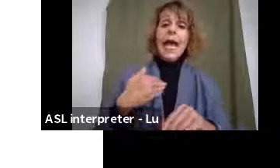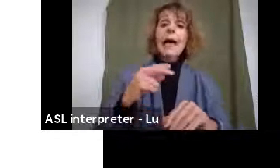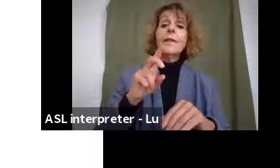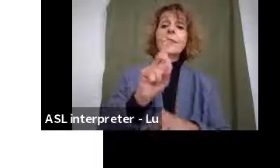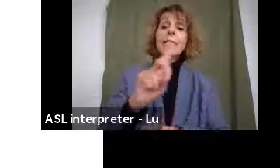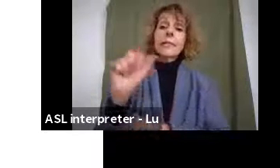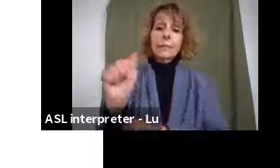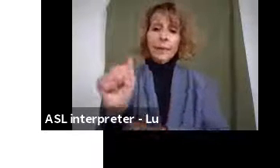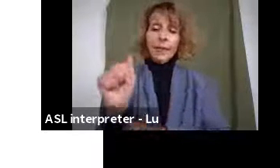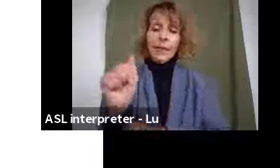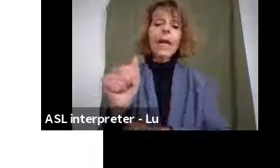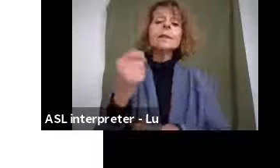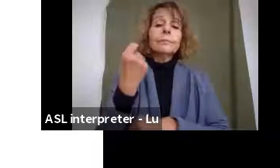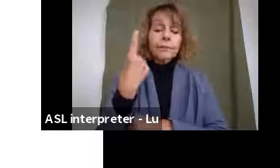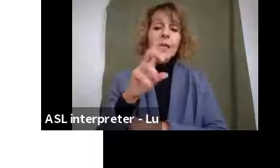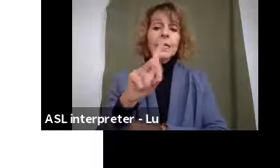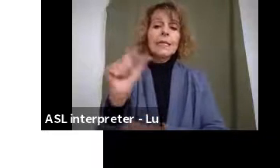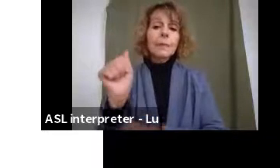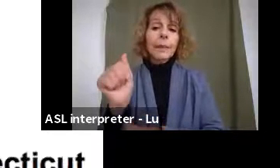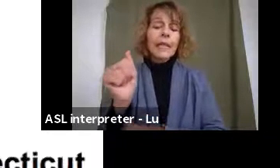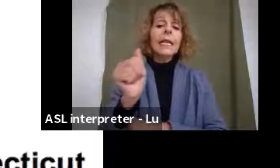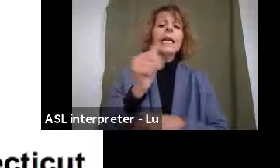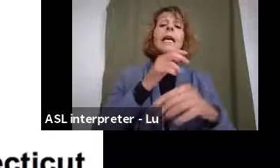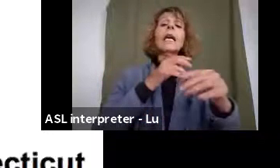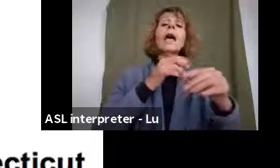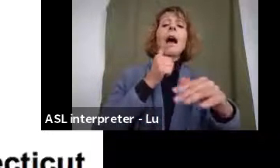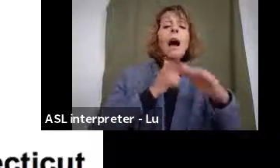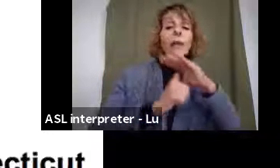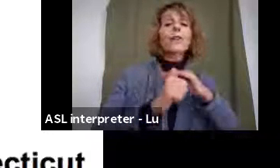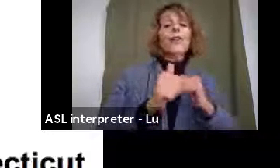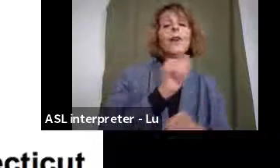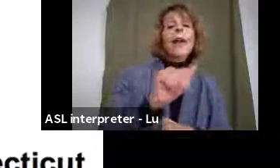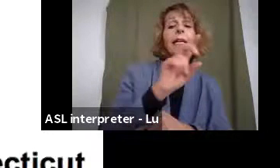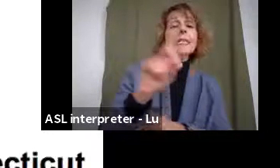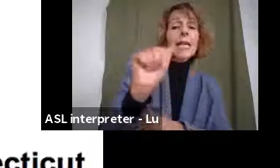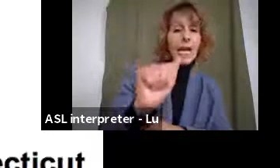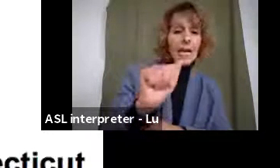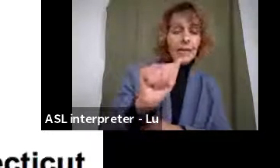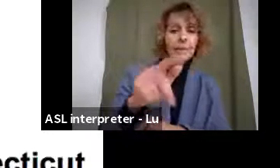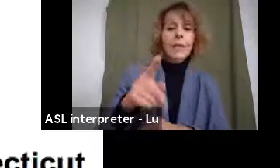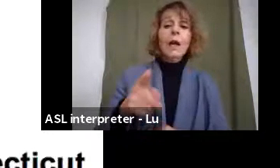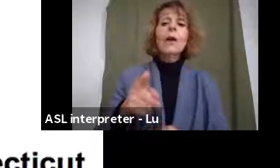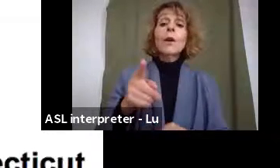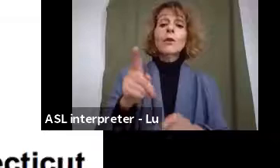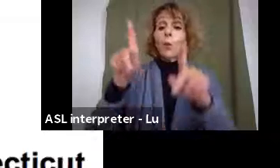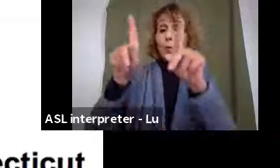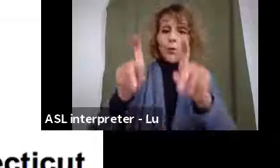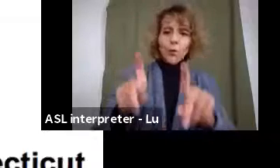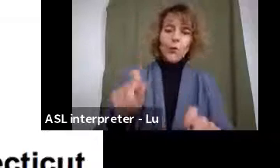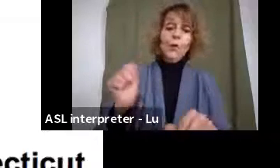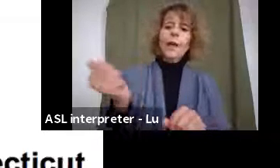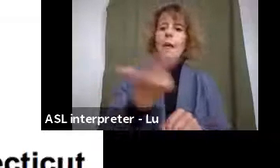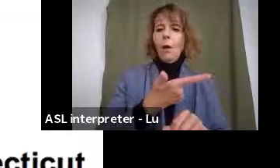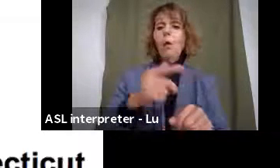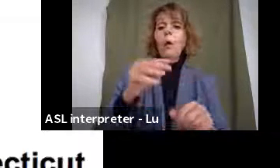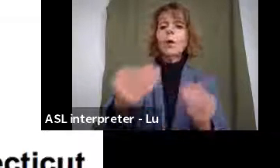have statistics for each one. But let's look at Connecticut. The ADA Center